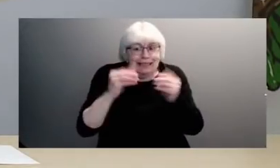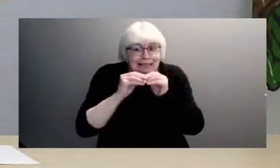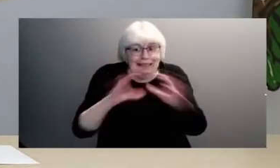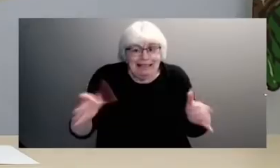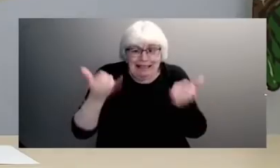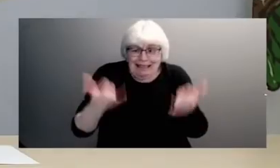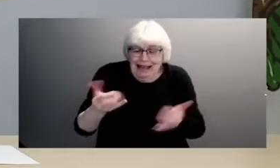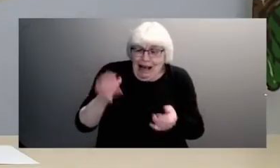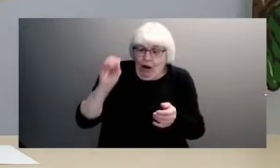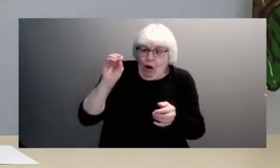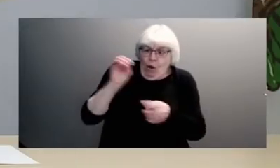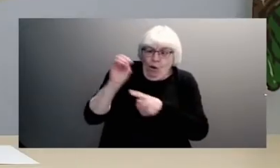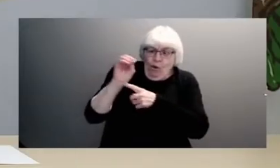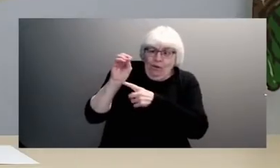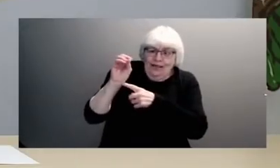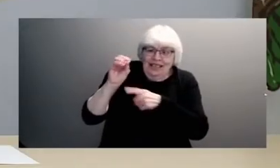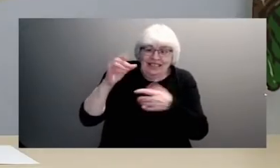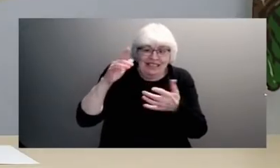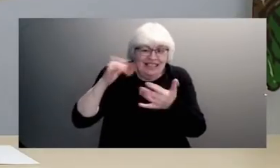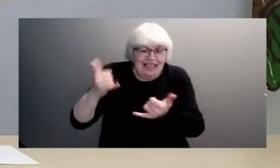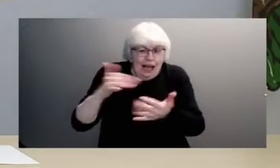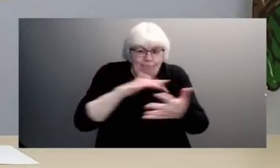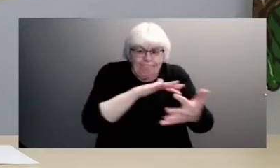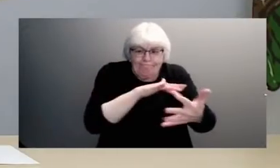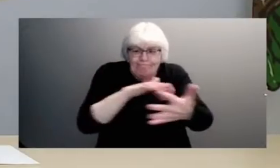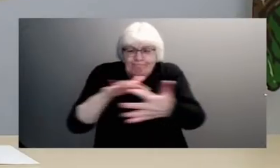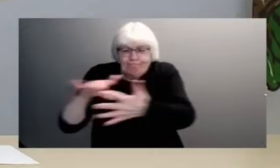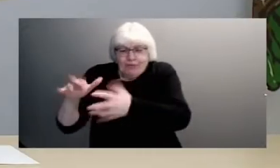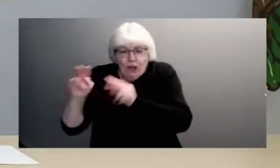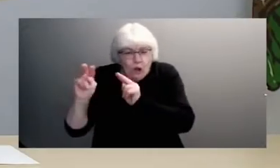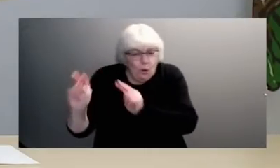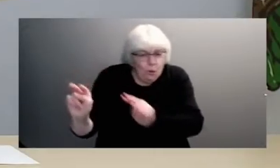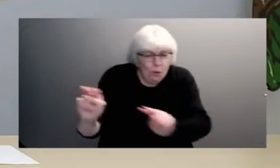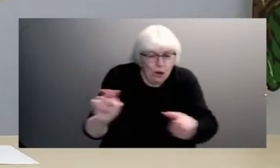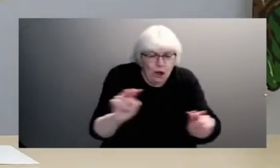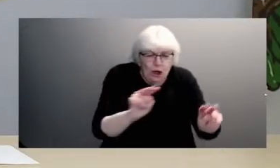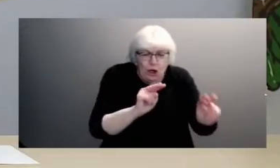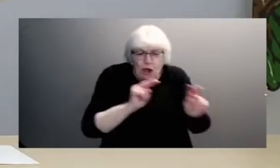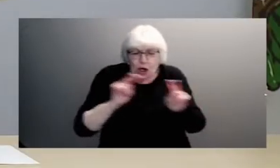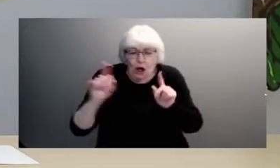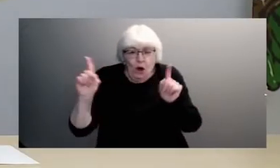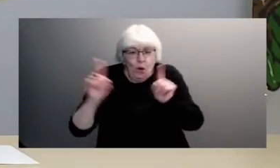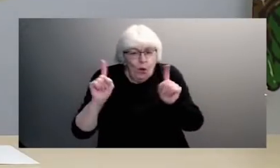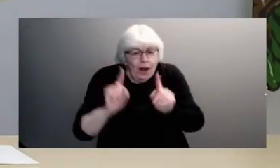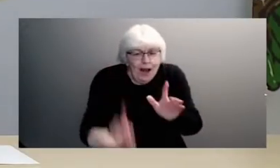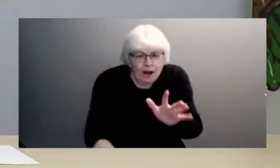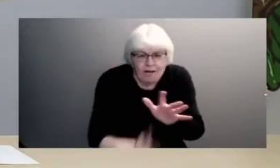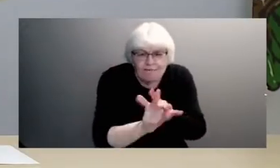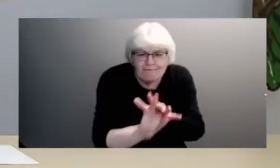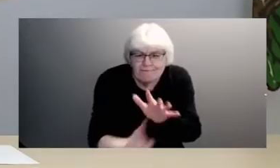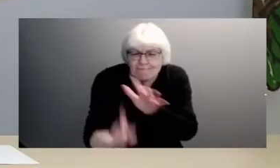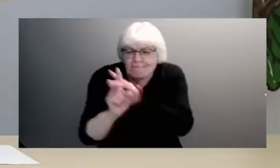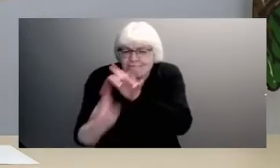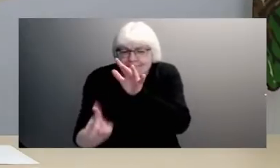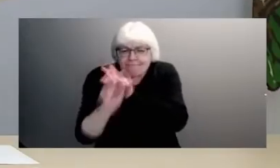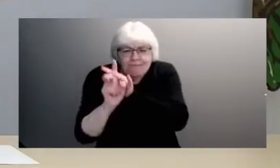and epidemiology associated with it. Our risk assessment will need to change as new information becomes